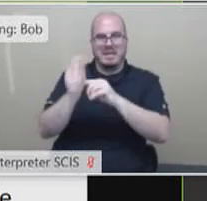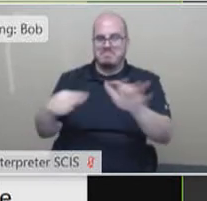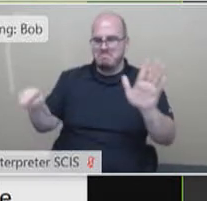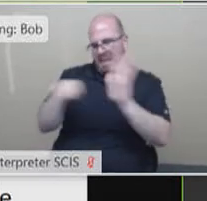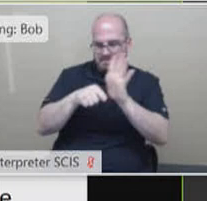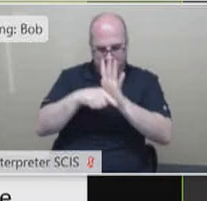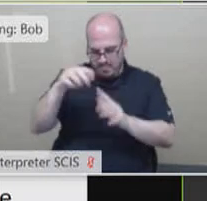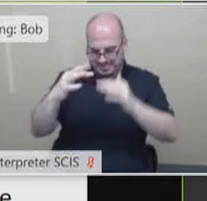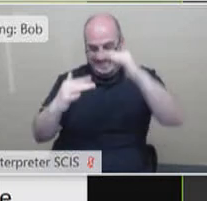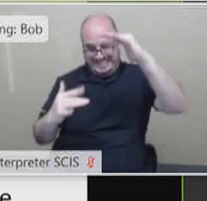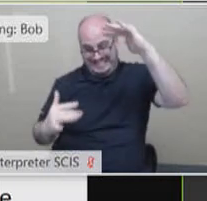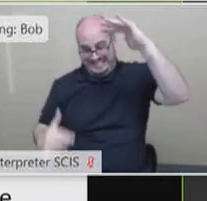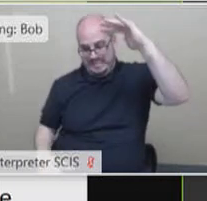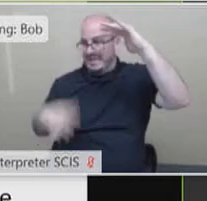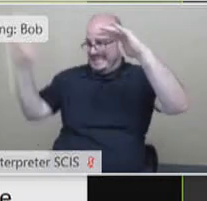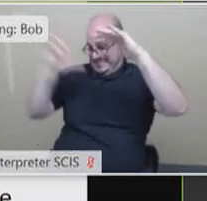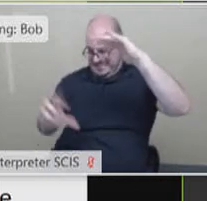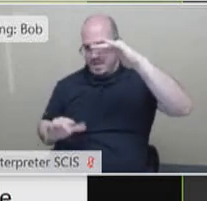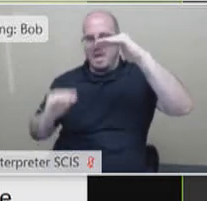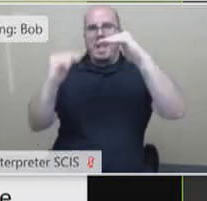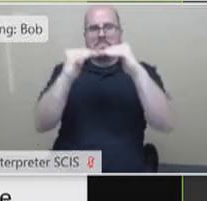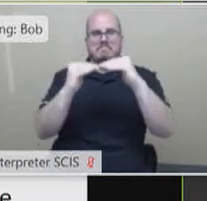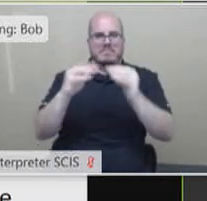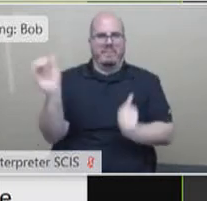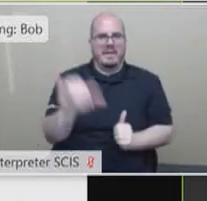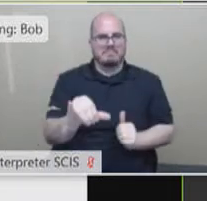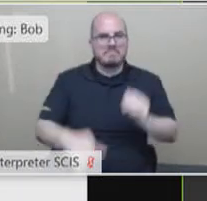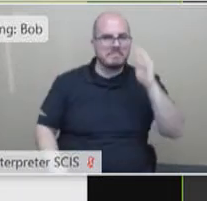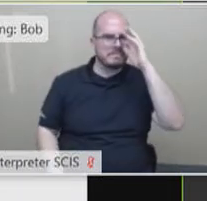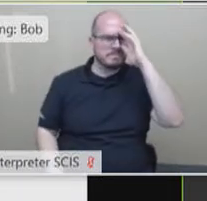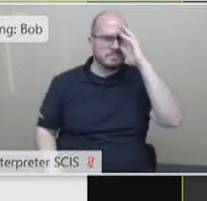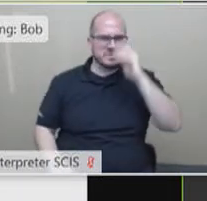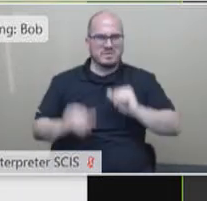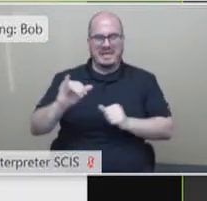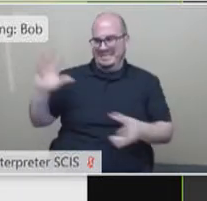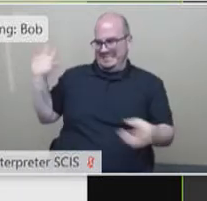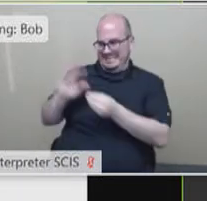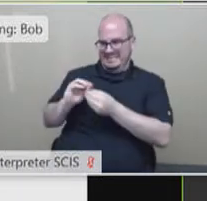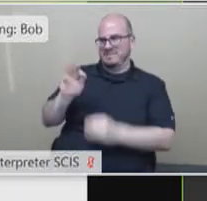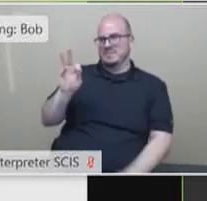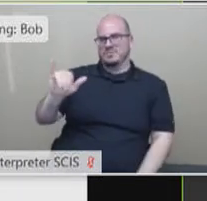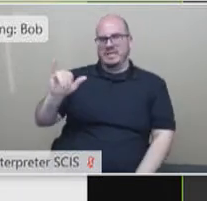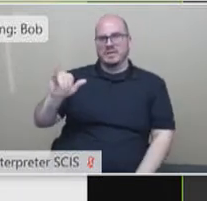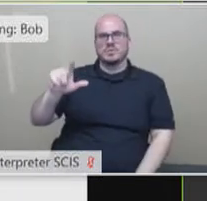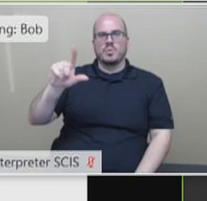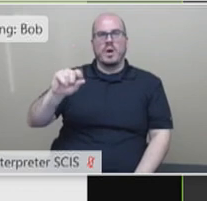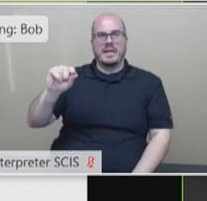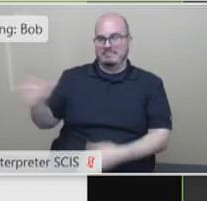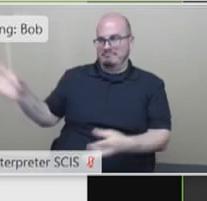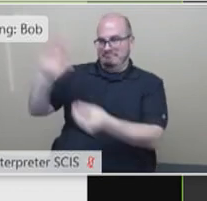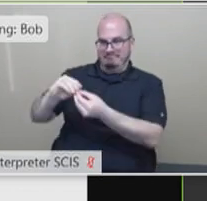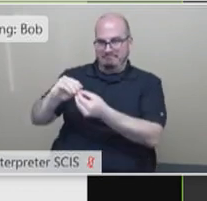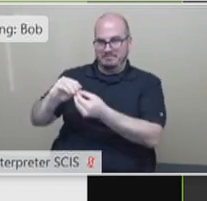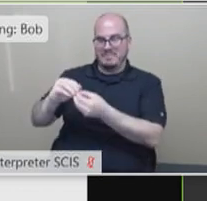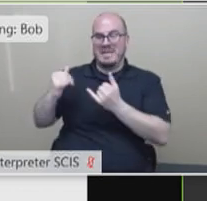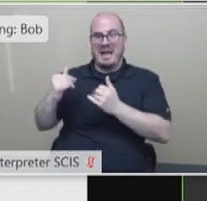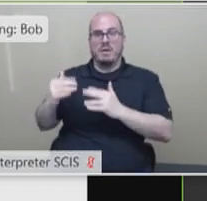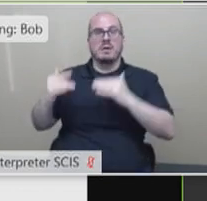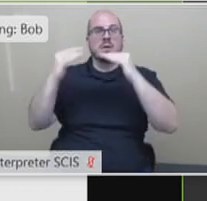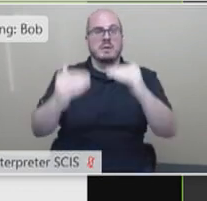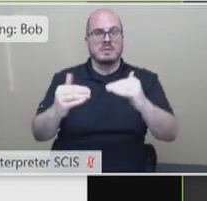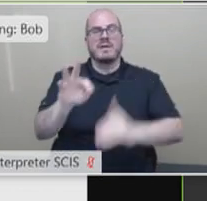in revenue. So that's the picture for fiscal 20. And then moving on to fiscal